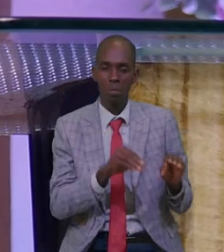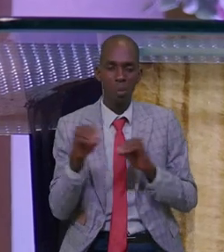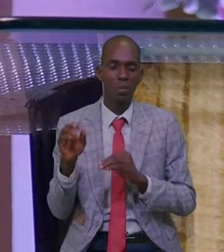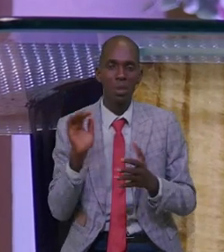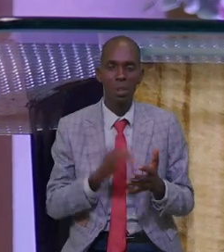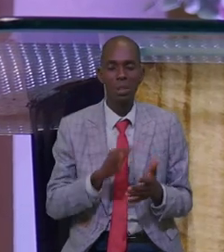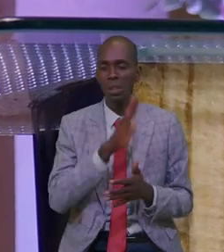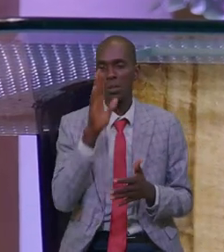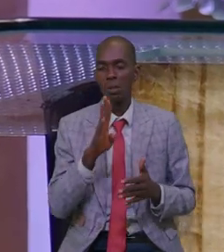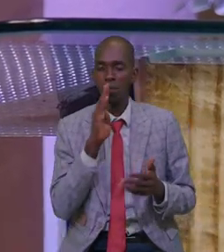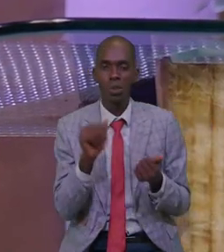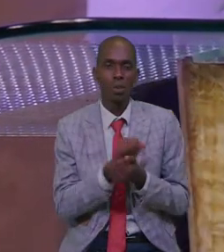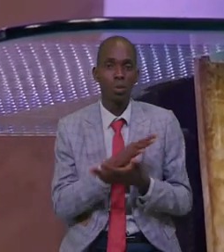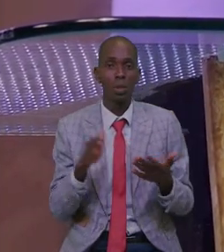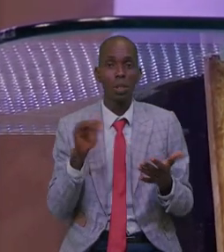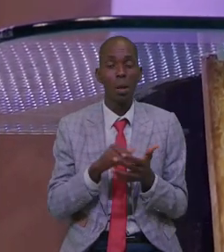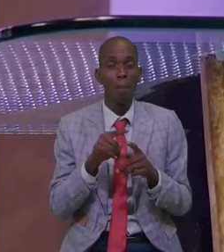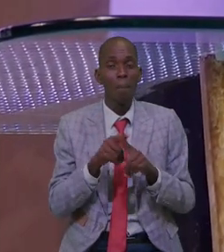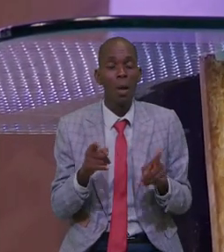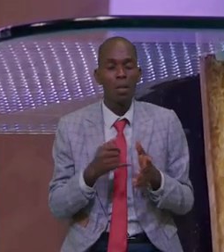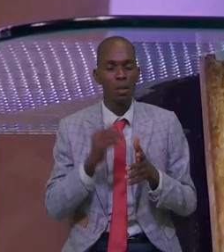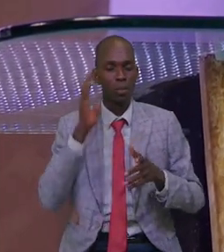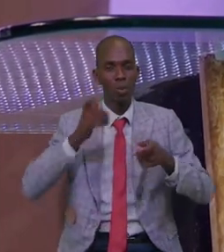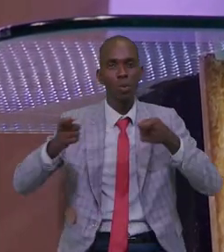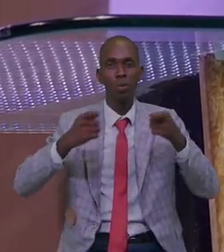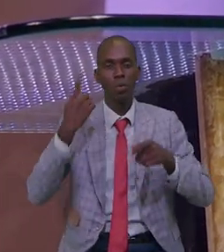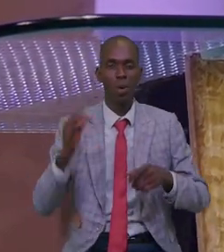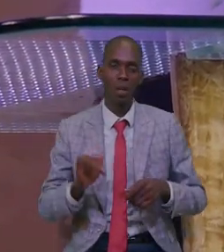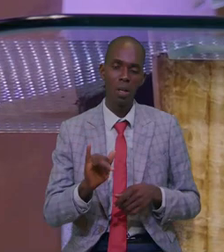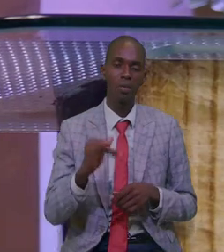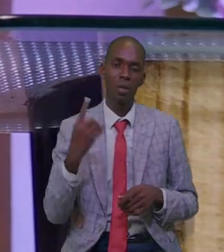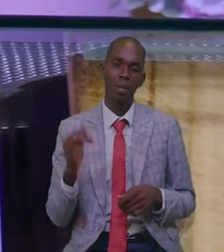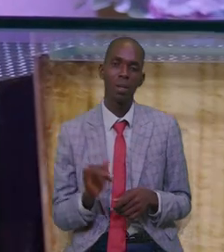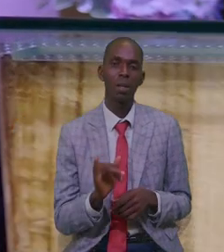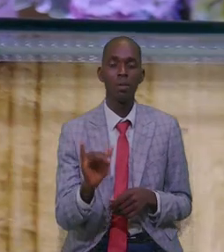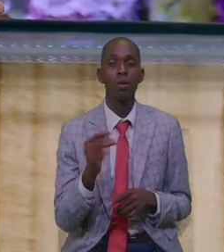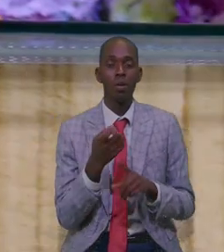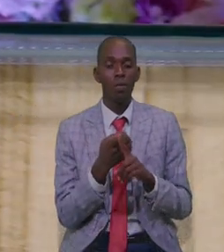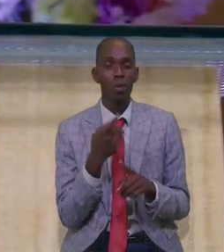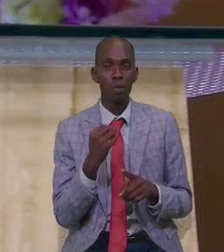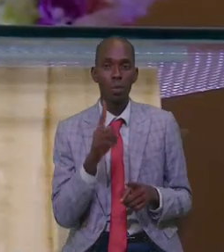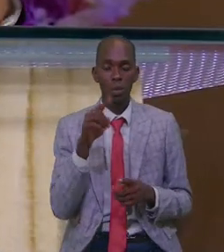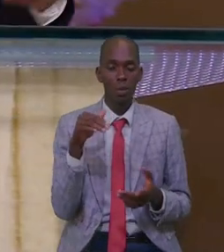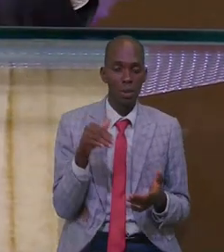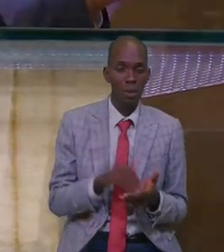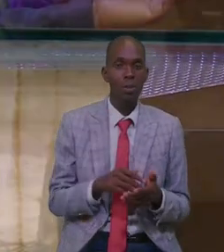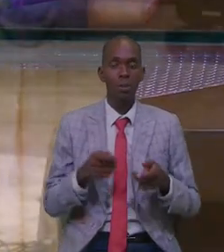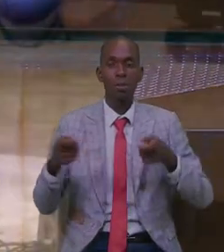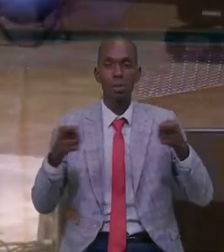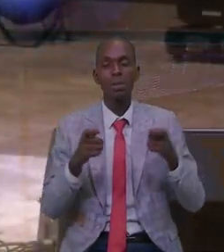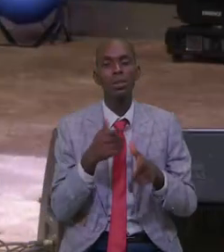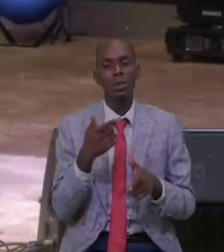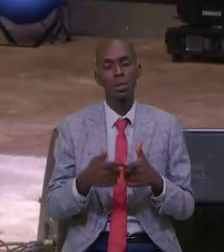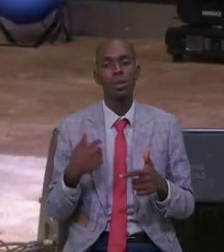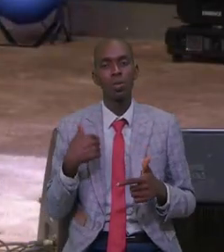not be destroyed, but it will rule forever and ever. From the millennial kingdom, then we'll have the